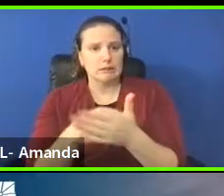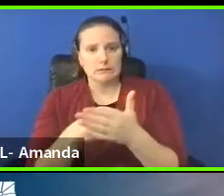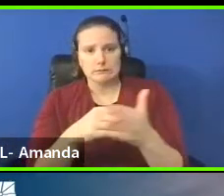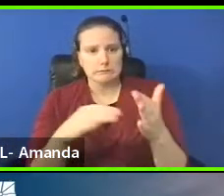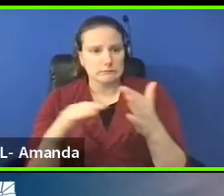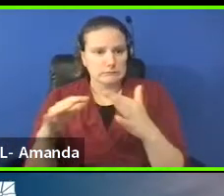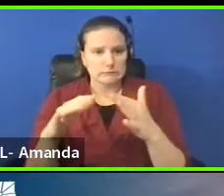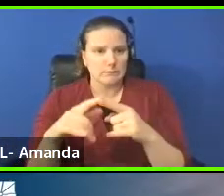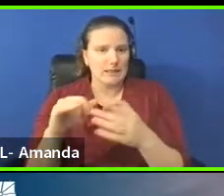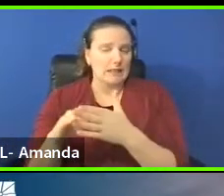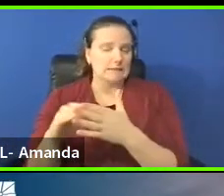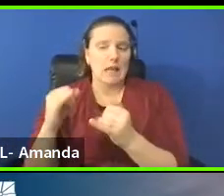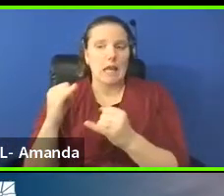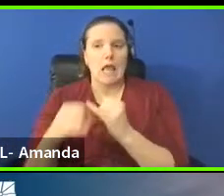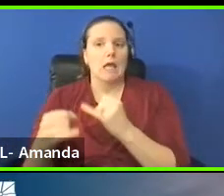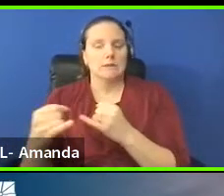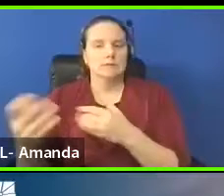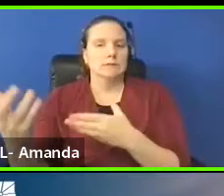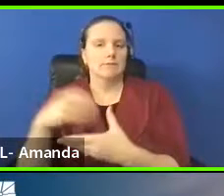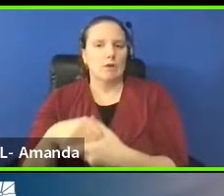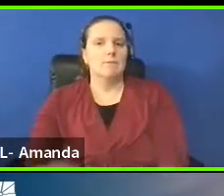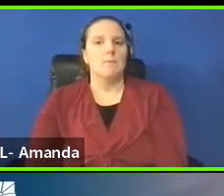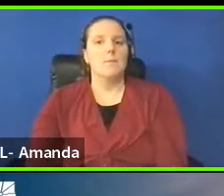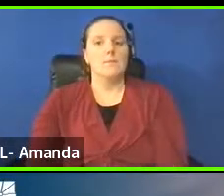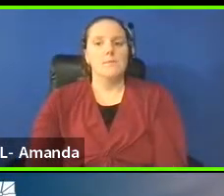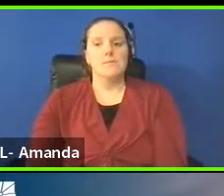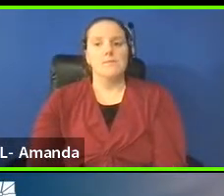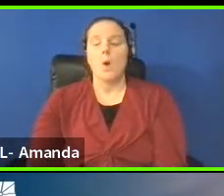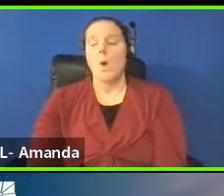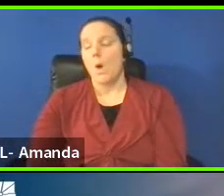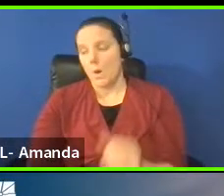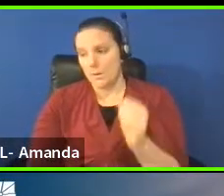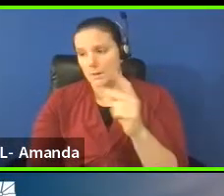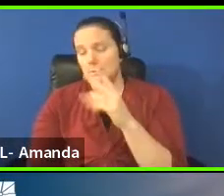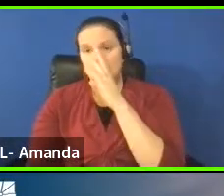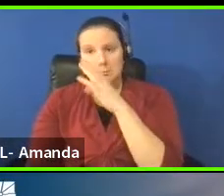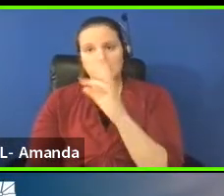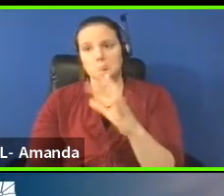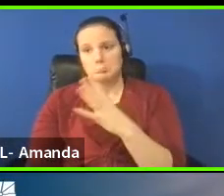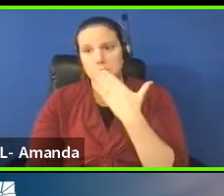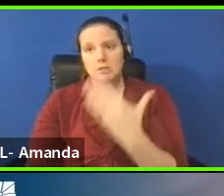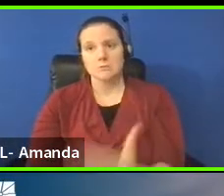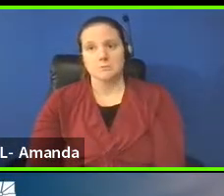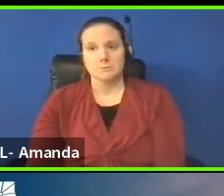will be the last ones in. Okay, thank you.